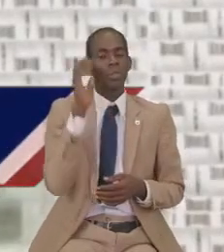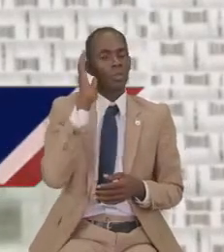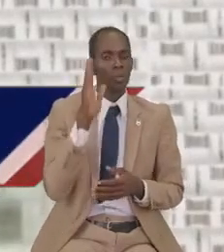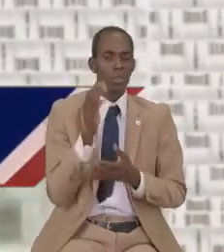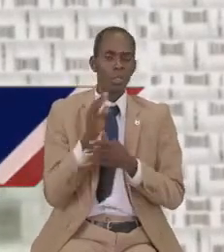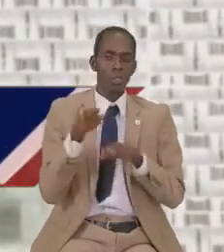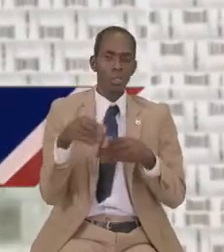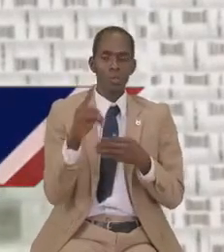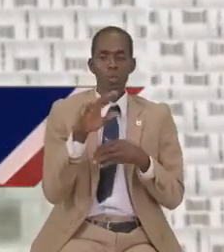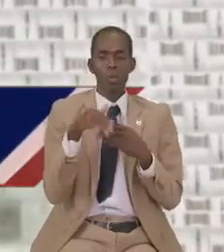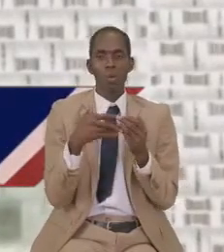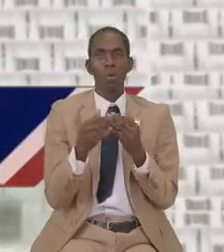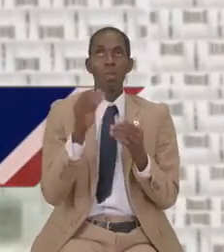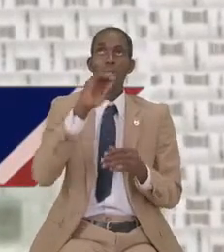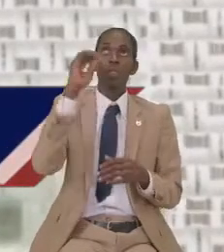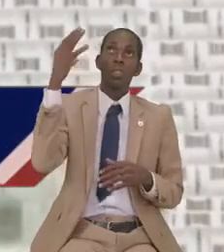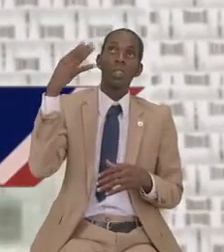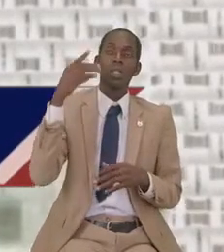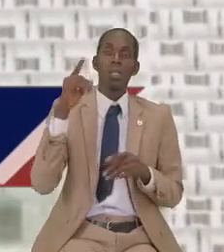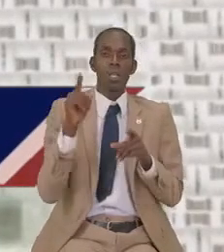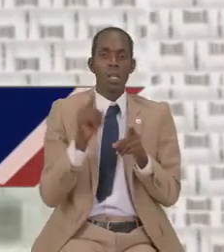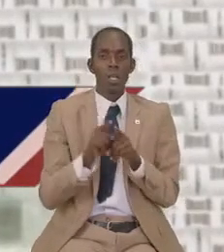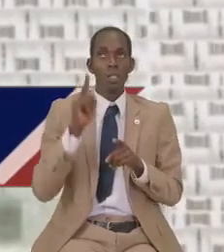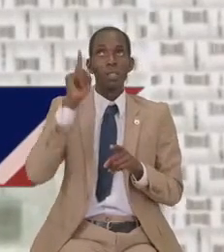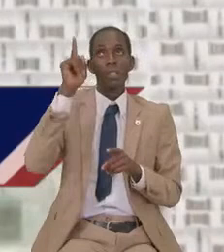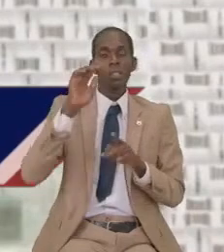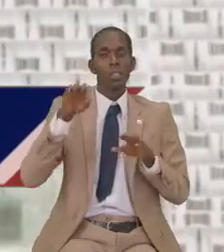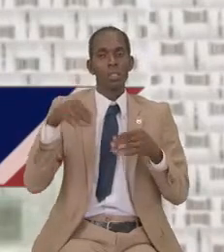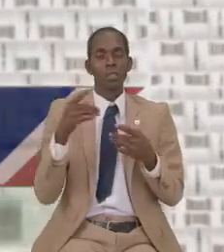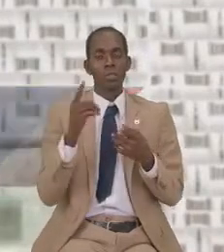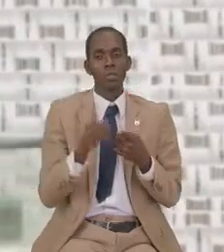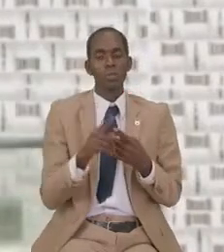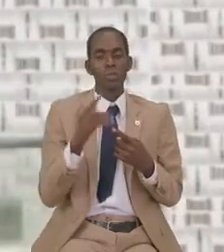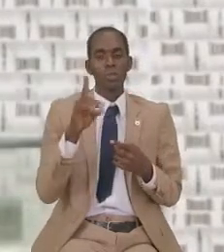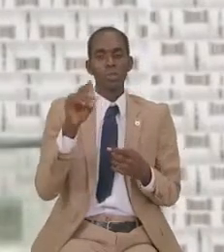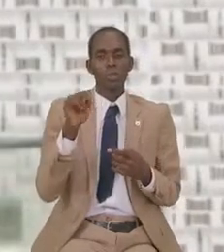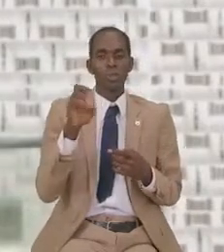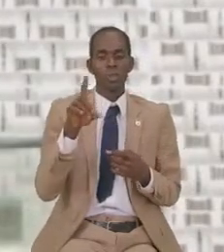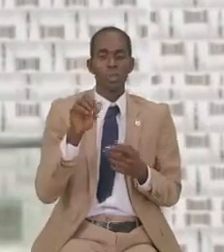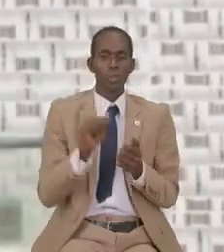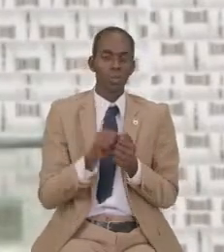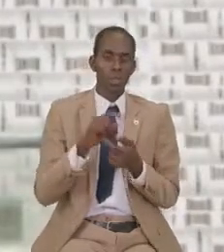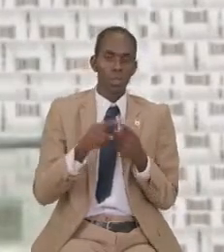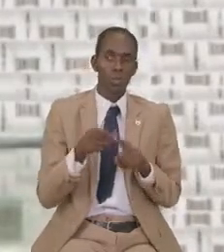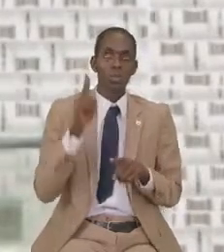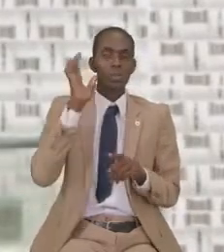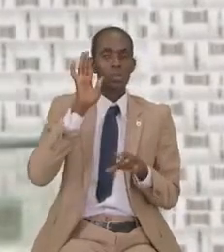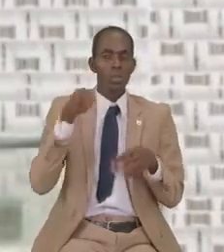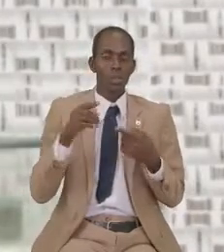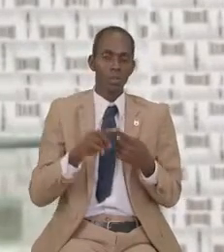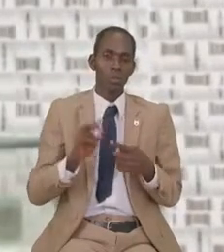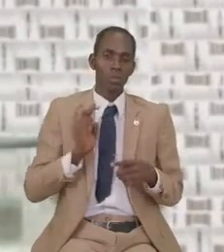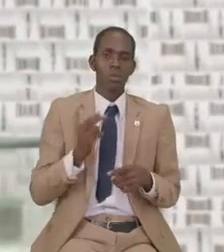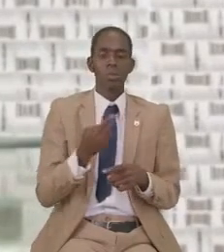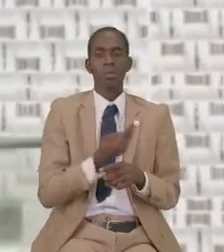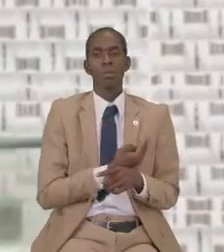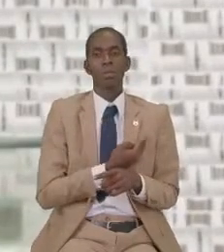the grace as he gave to Daniel and his companions. He will give to us.